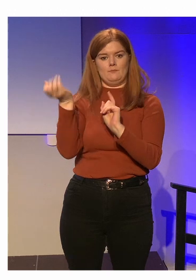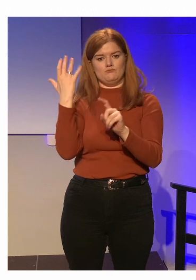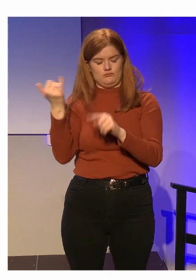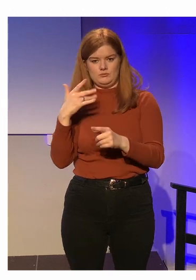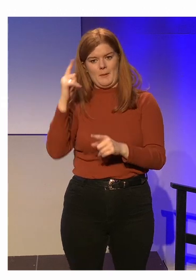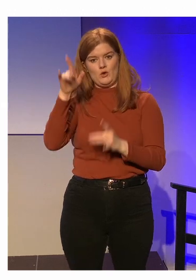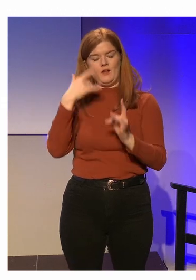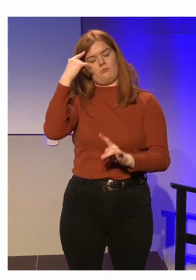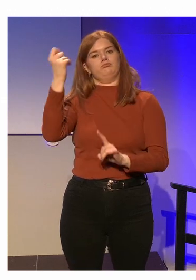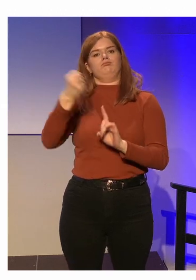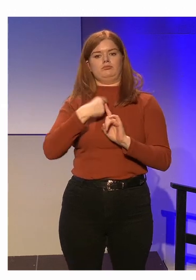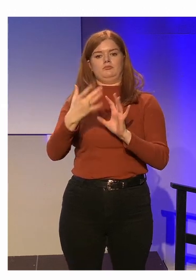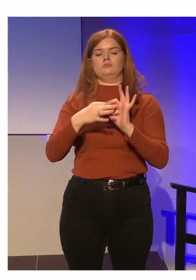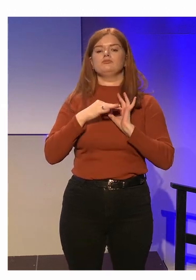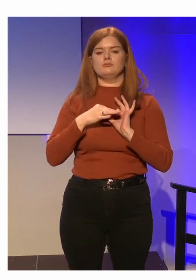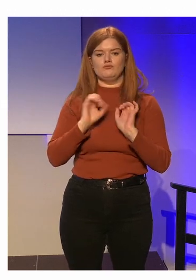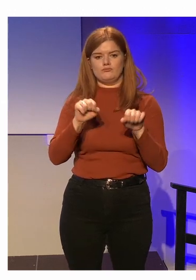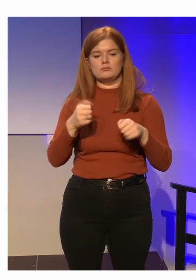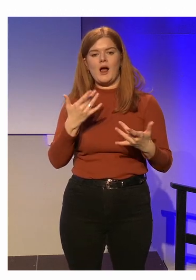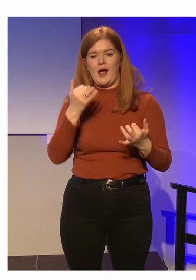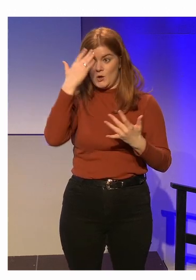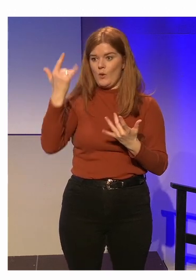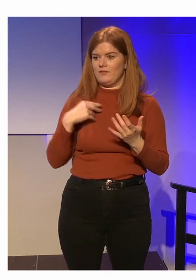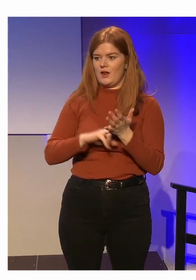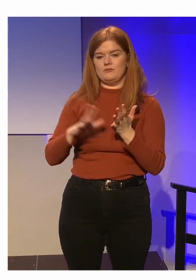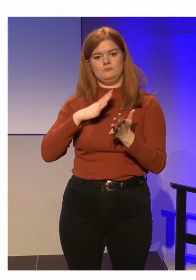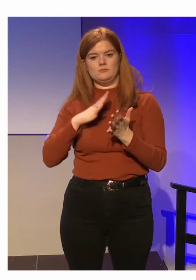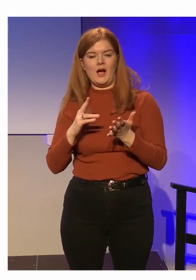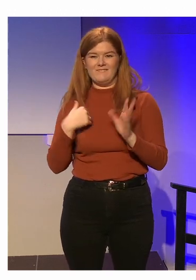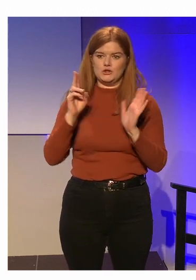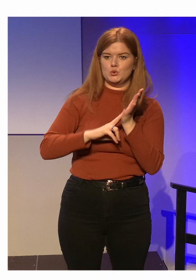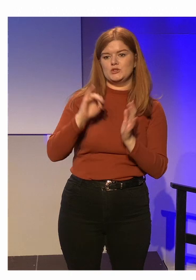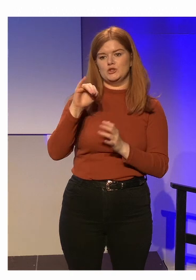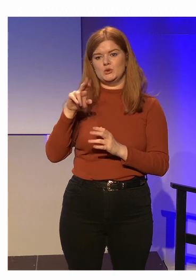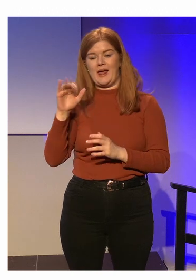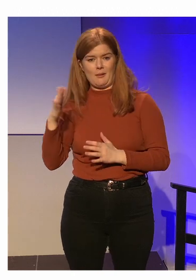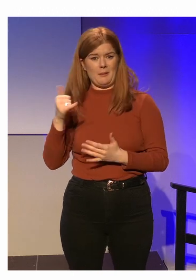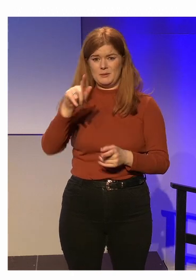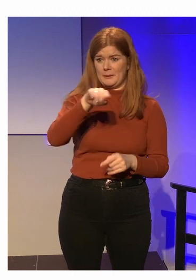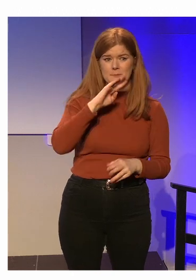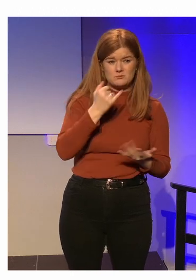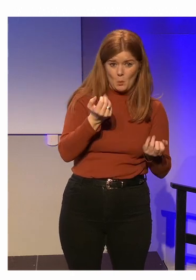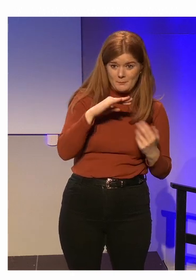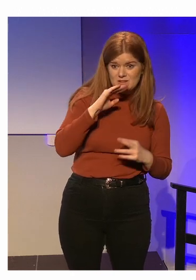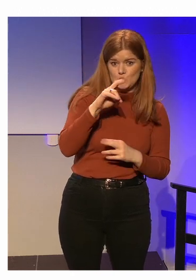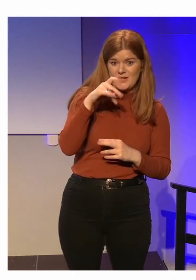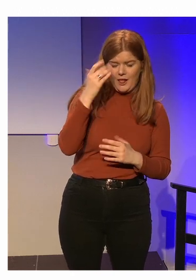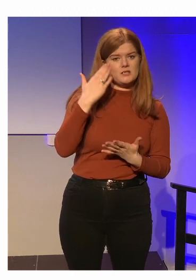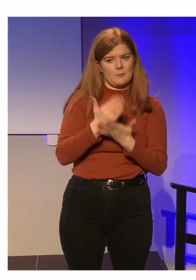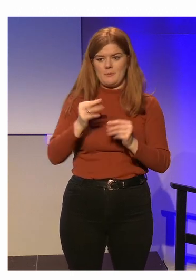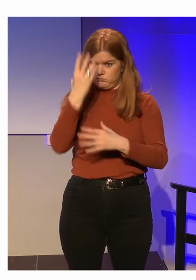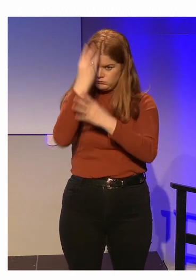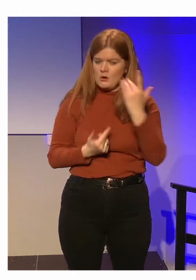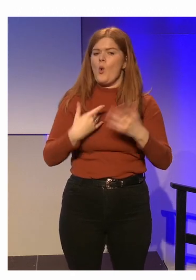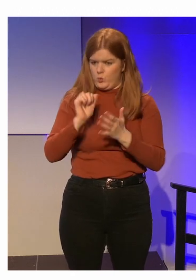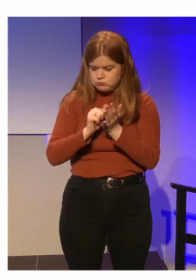there's varying levels of use and of UDL in the room. I know some people may have never heard of it. Some people may be deeply entrenched in